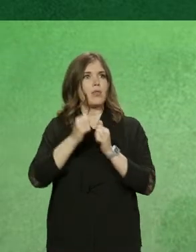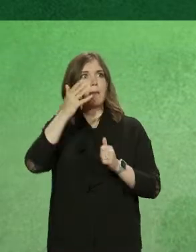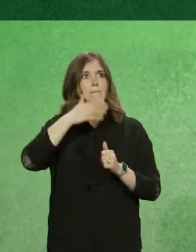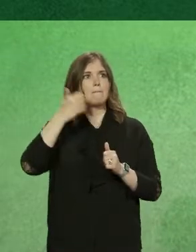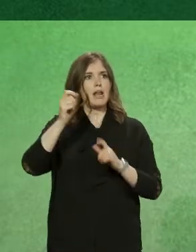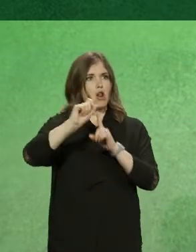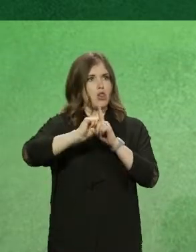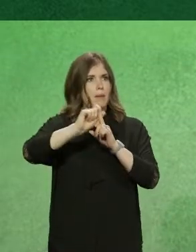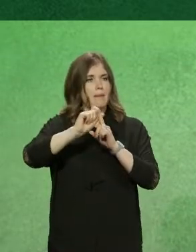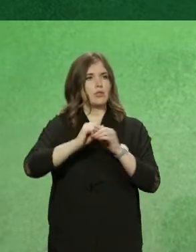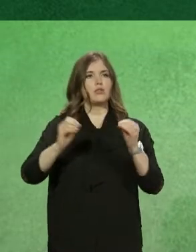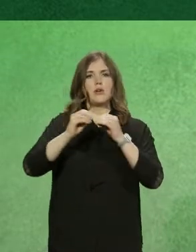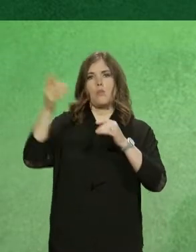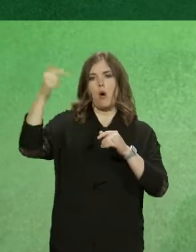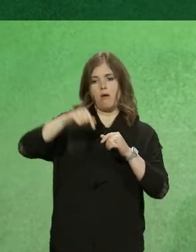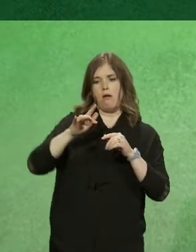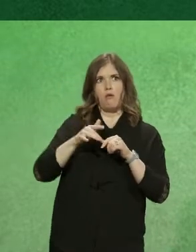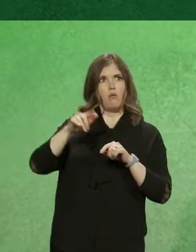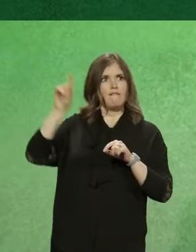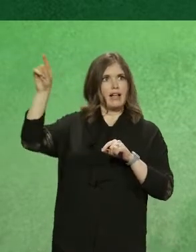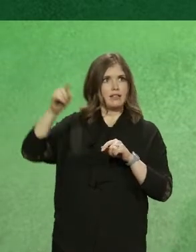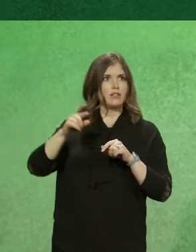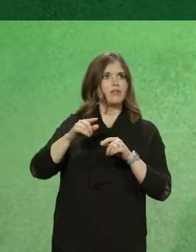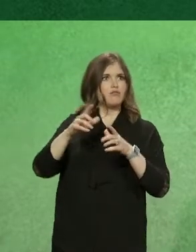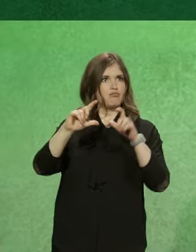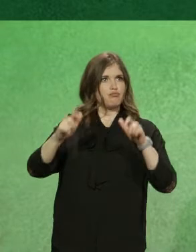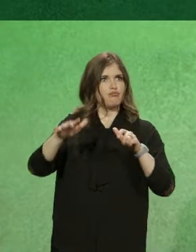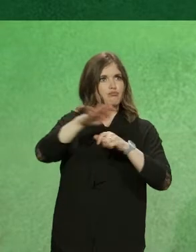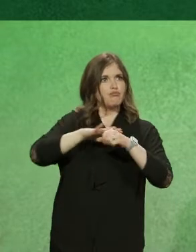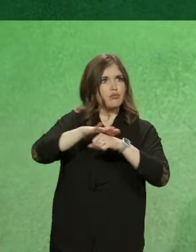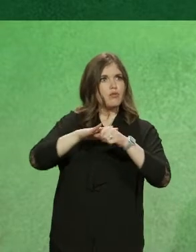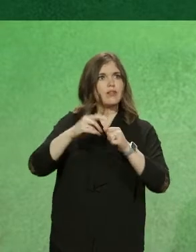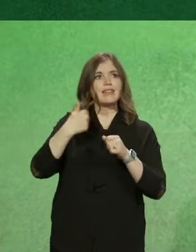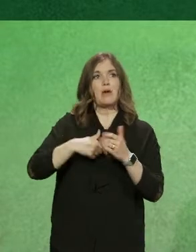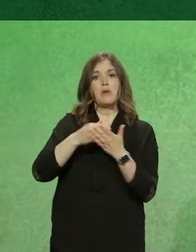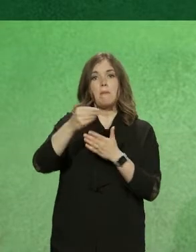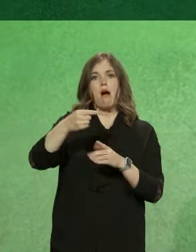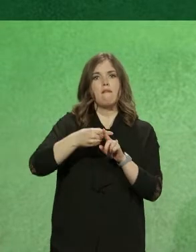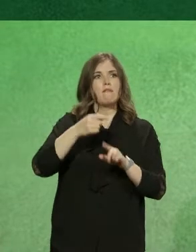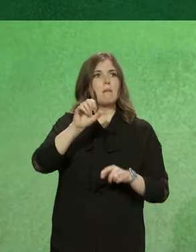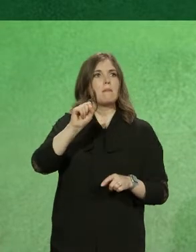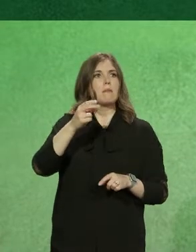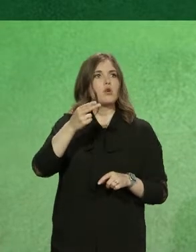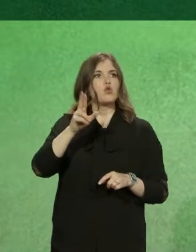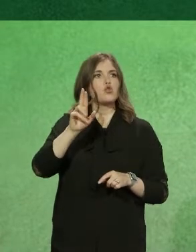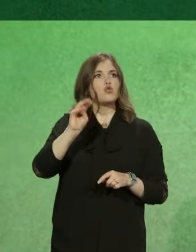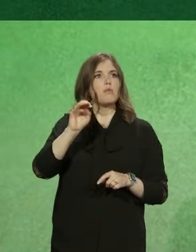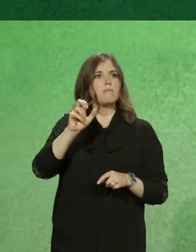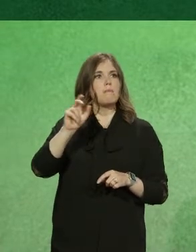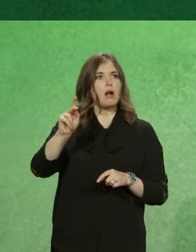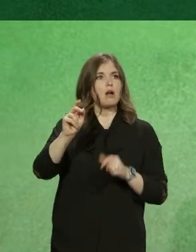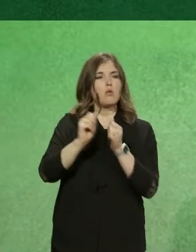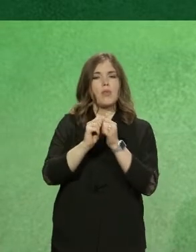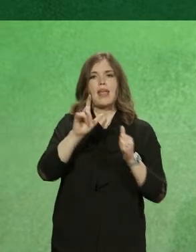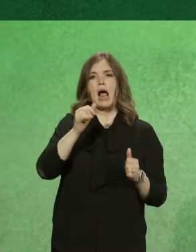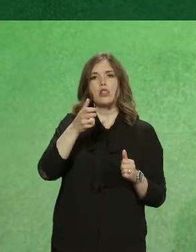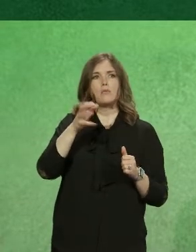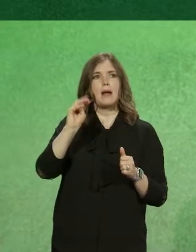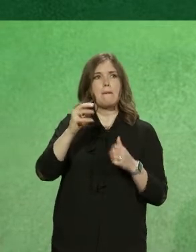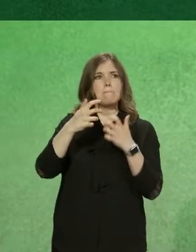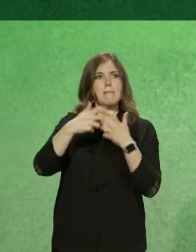and a more reflective parabolic surface we bought from Shumuk, an aluminium manufacturing and recycling